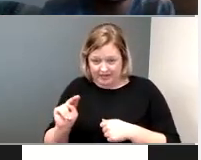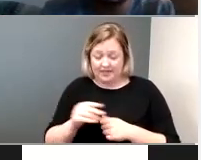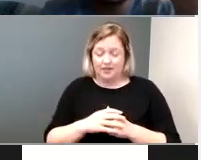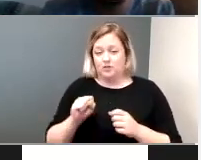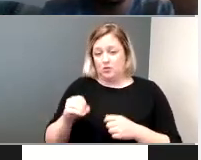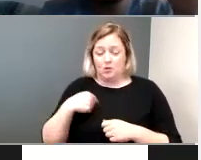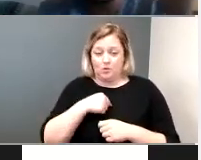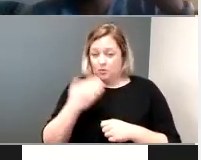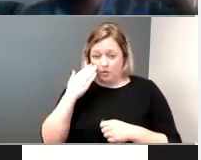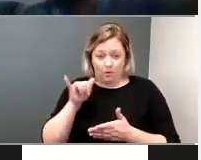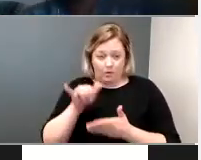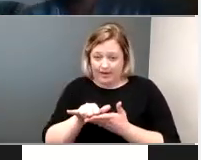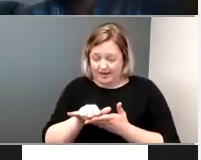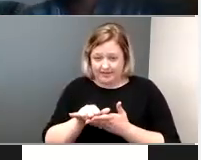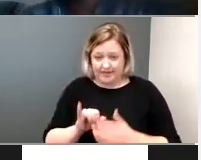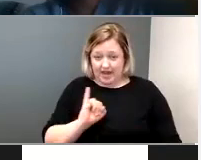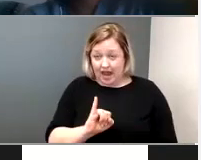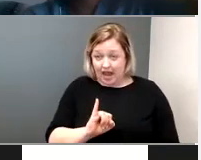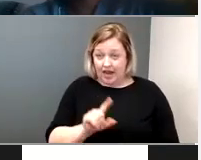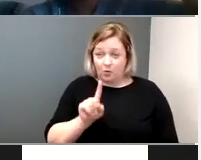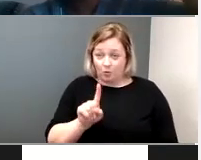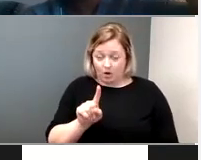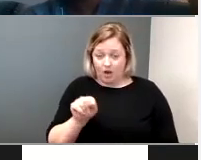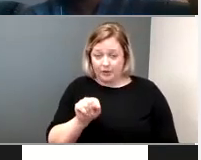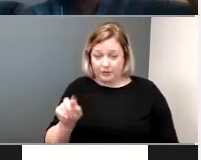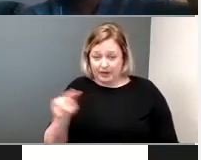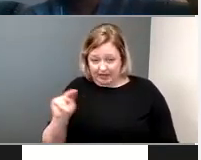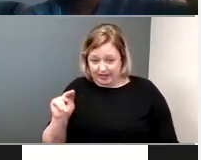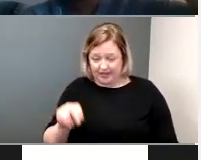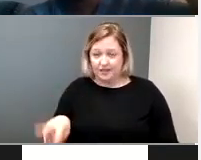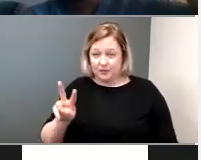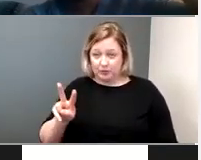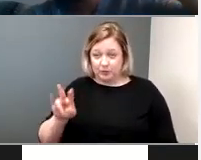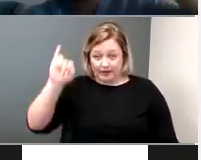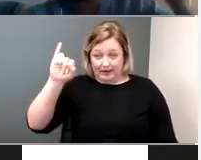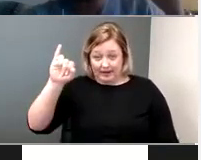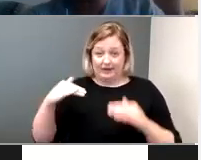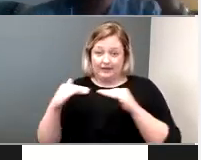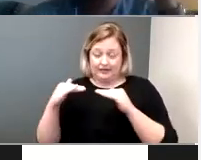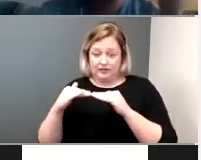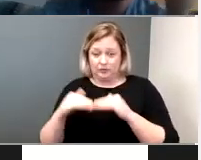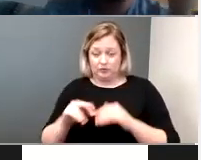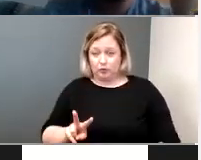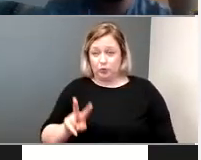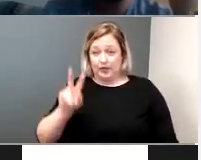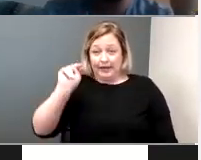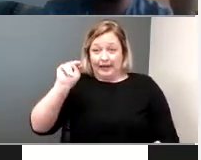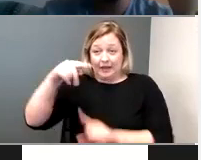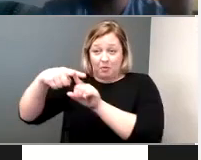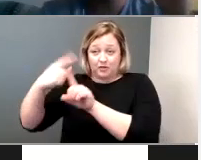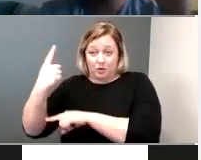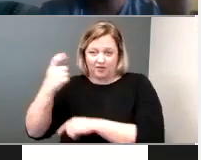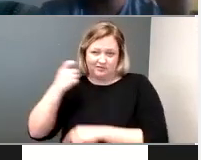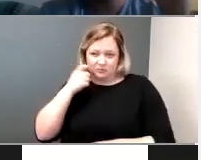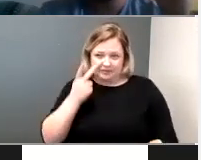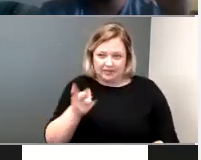that I1 through n, 2 raised to the power of I is going to be 2n plus 1 minus 2. We just saw that. And for this particular